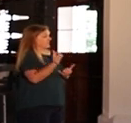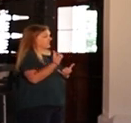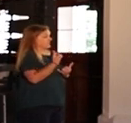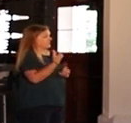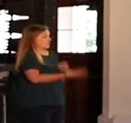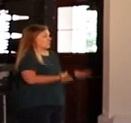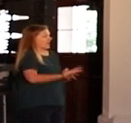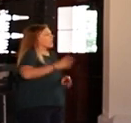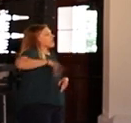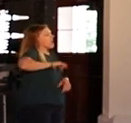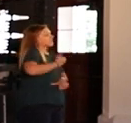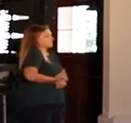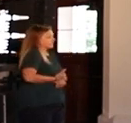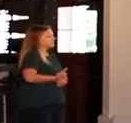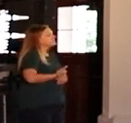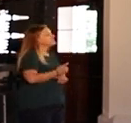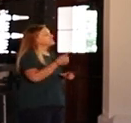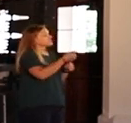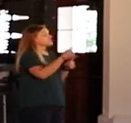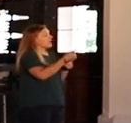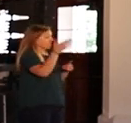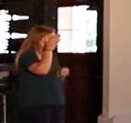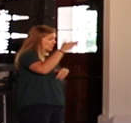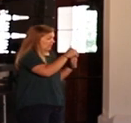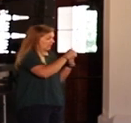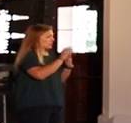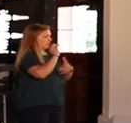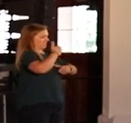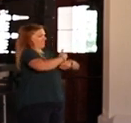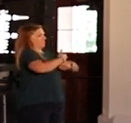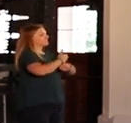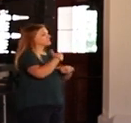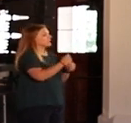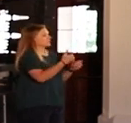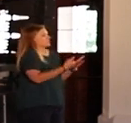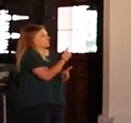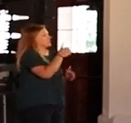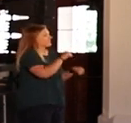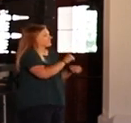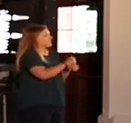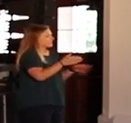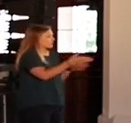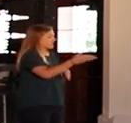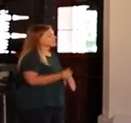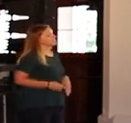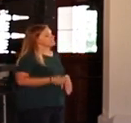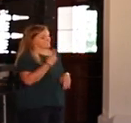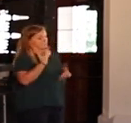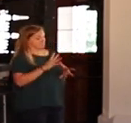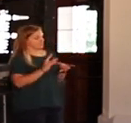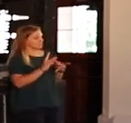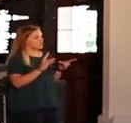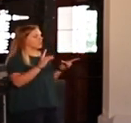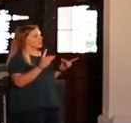haven't even been created yet, and you are the future leaders who will create those jobs. You know, I mentioned earlier, Agnes Scott is